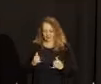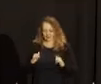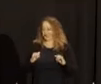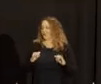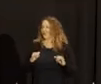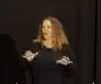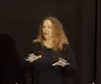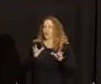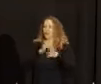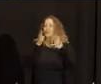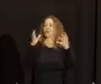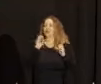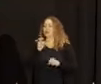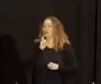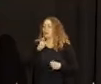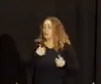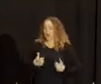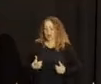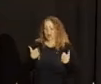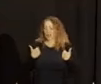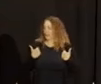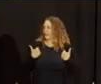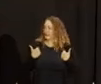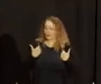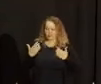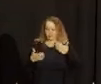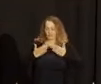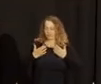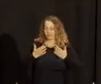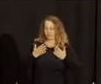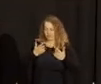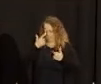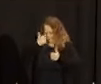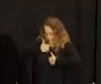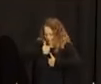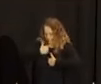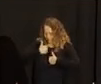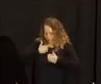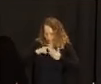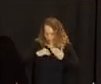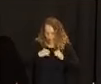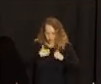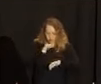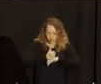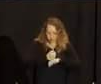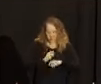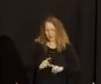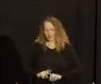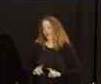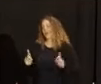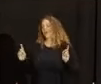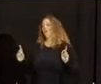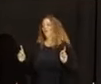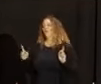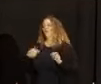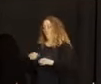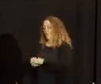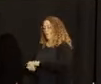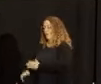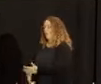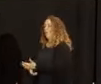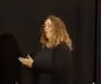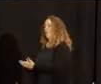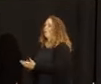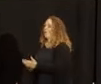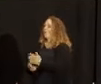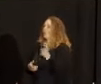to make sure that I could live my life on my terms. However, when I was born,